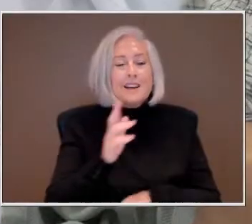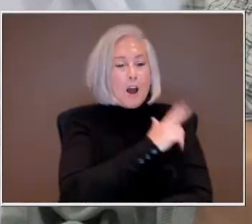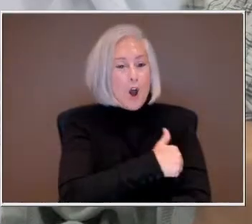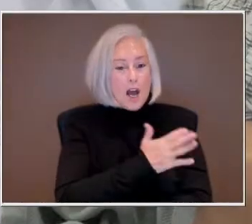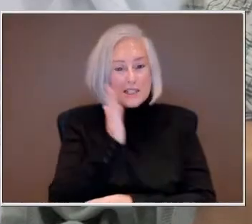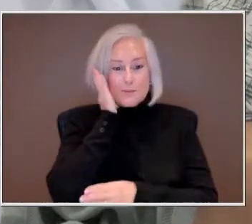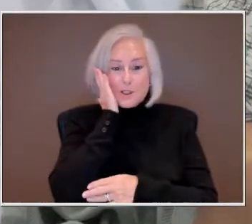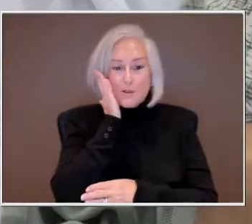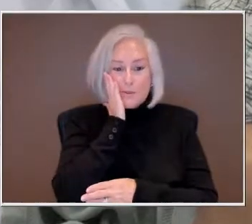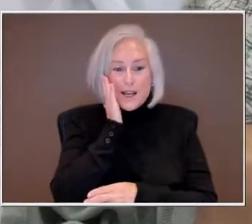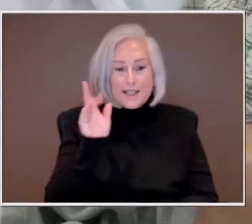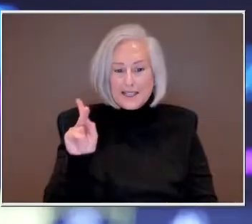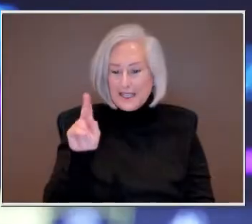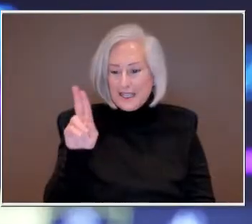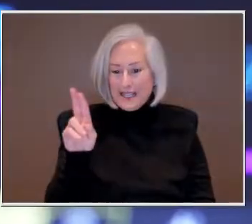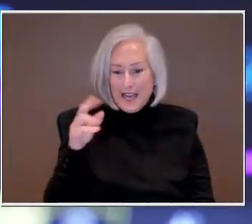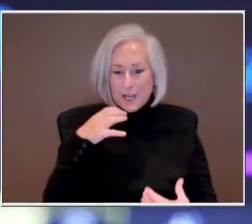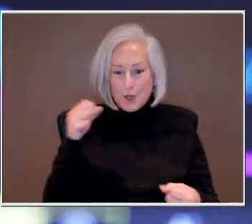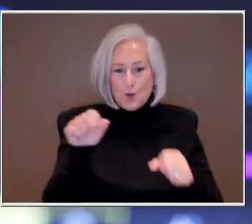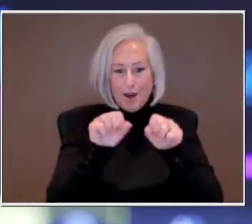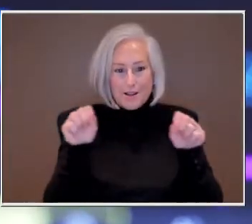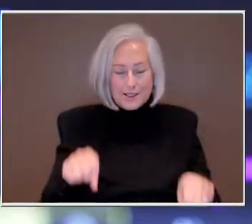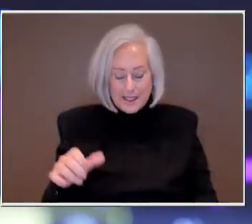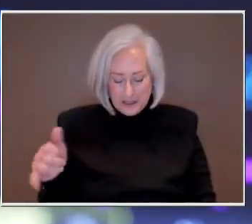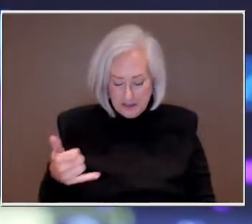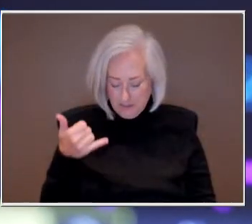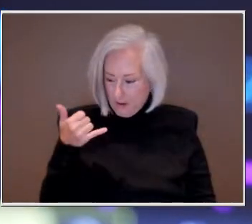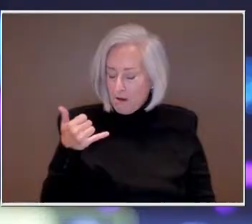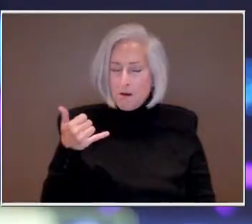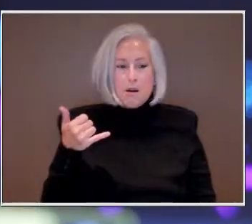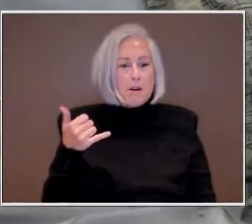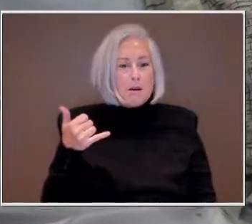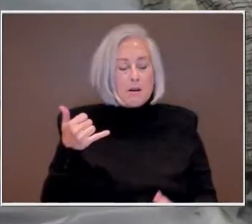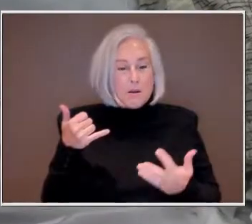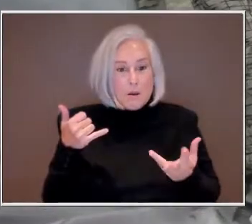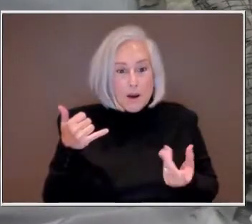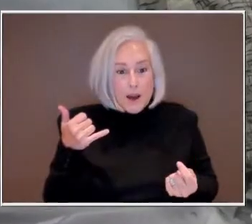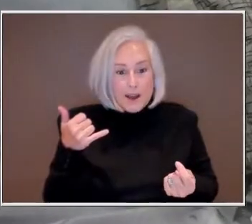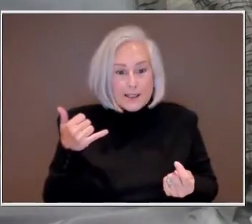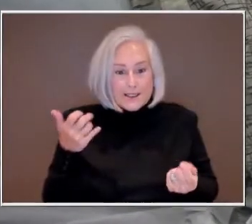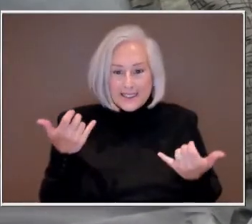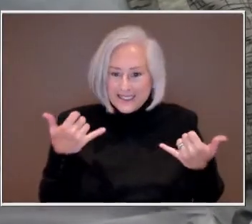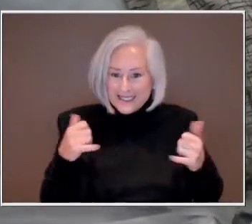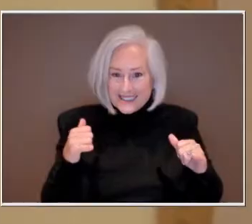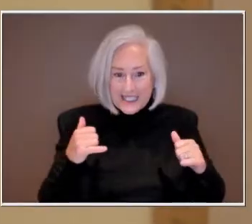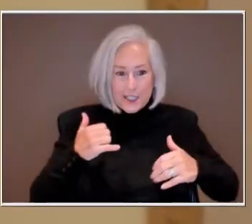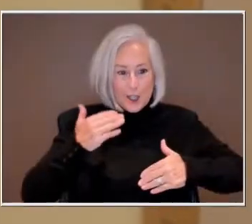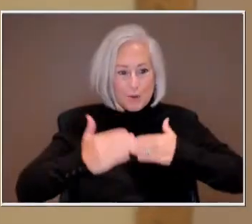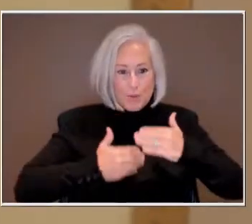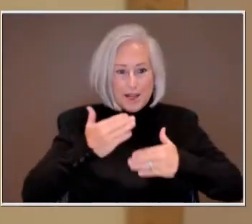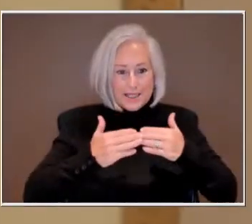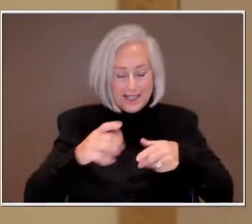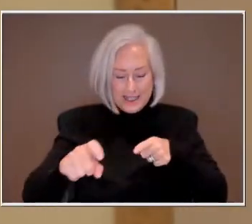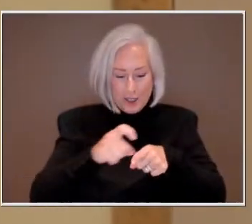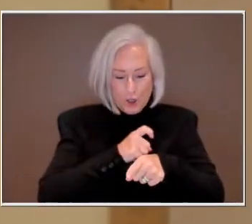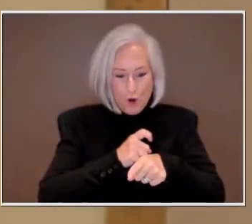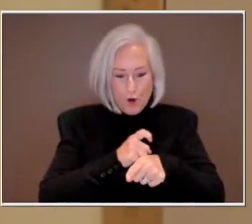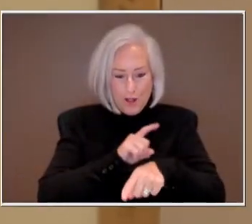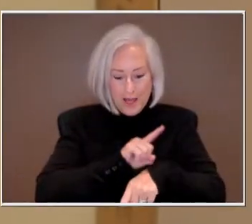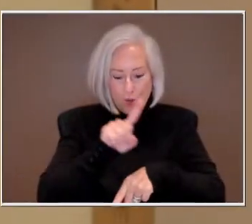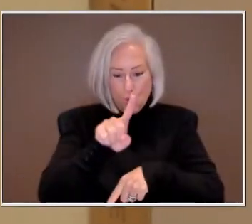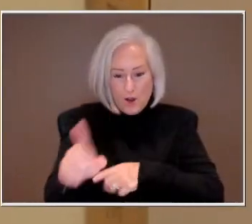like, no. Robert Frias is still processing the call he got at 1 a.m. from his